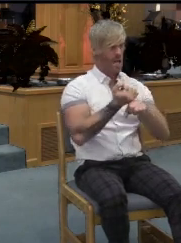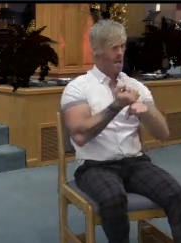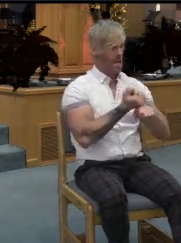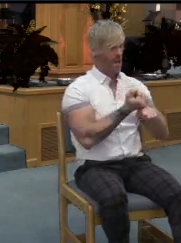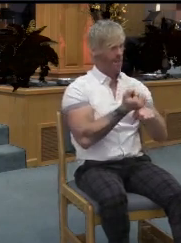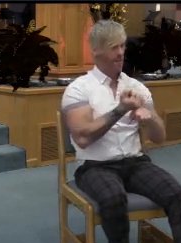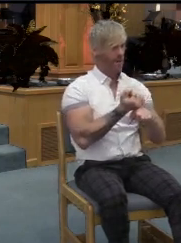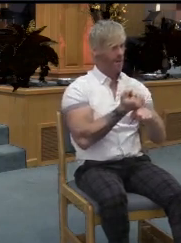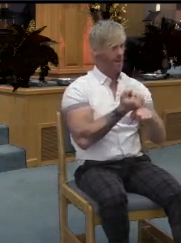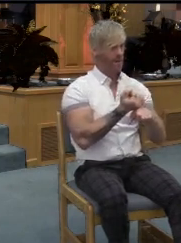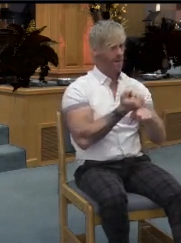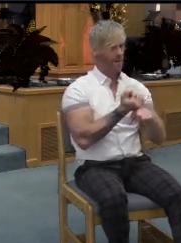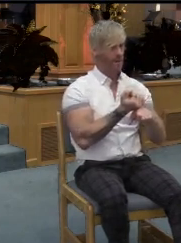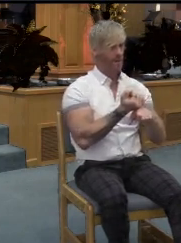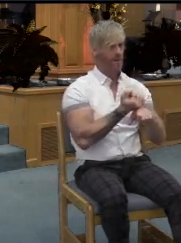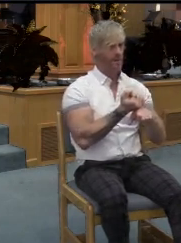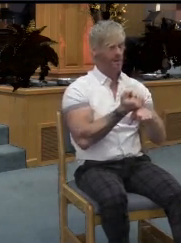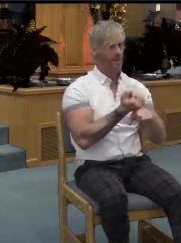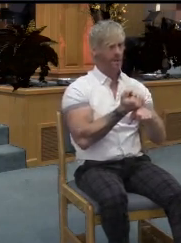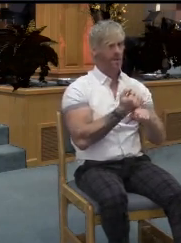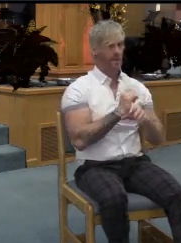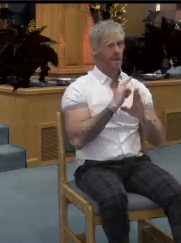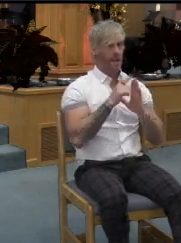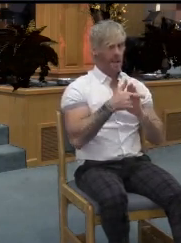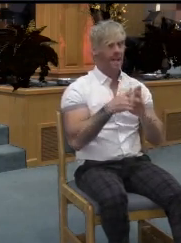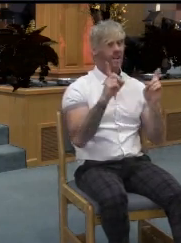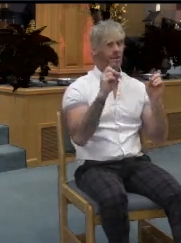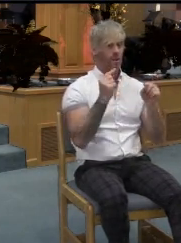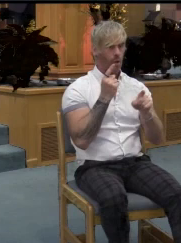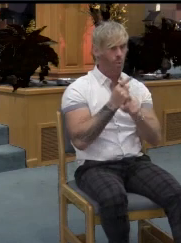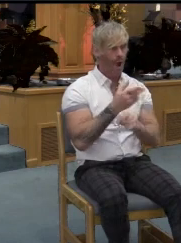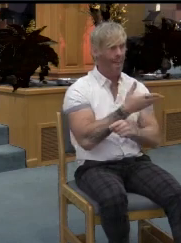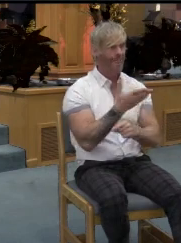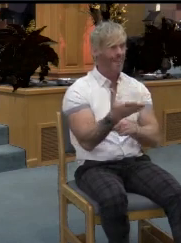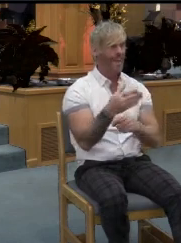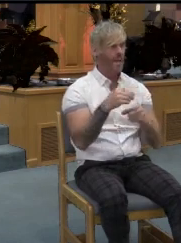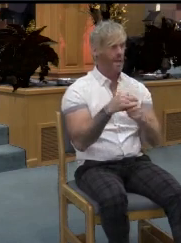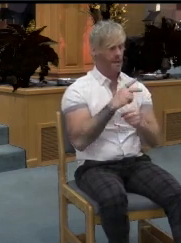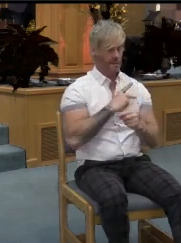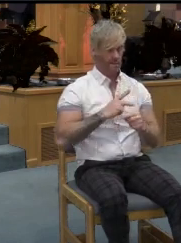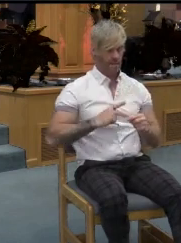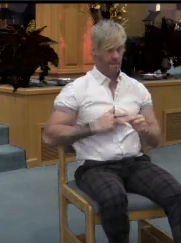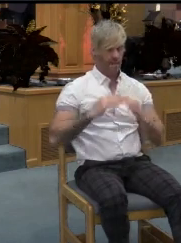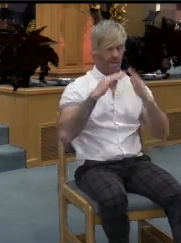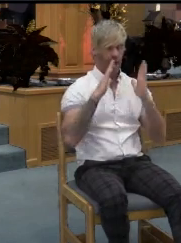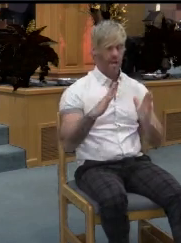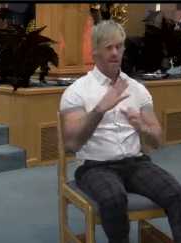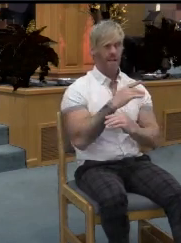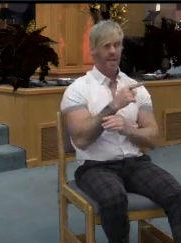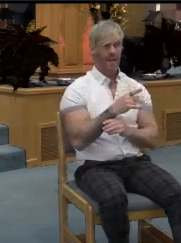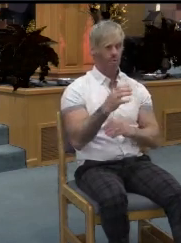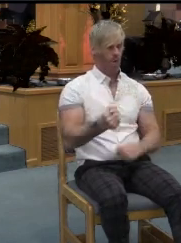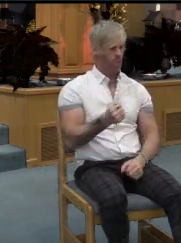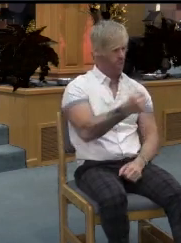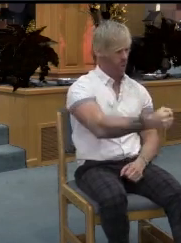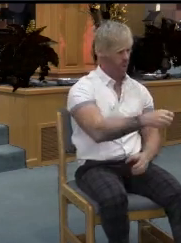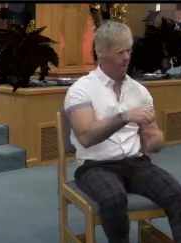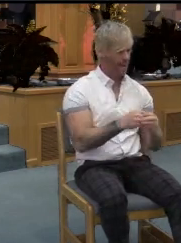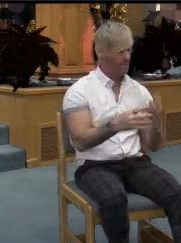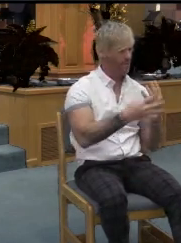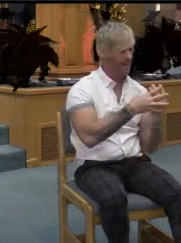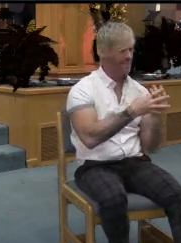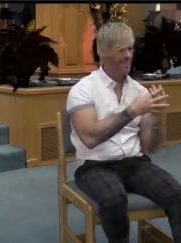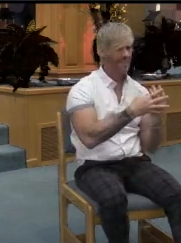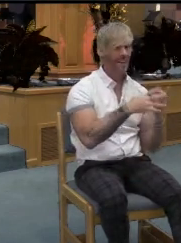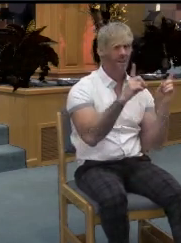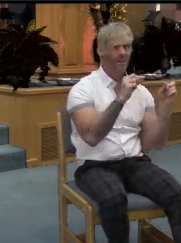went. After he did the right thing in Potiphar's house, he was thrown in prison for doing the right thing. I'd call that an